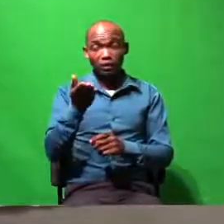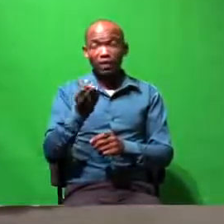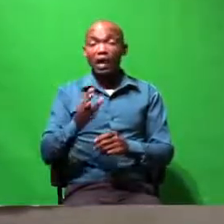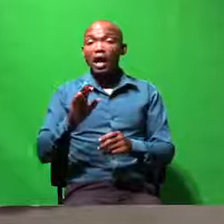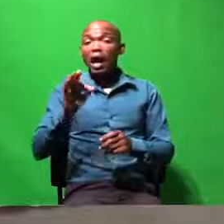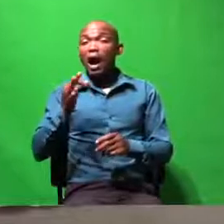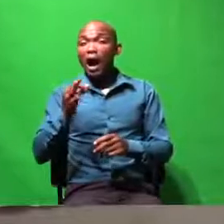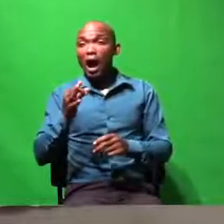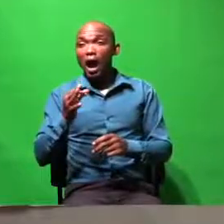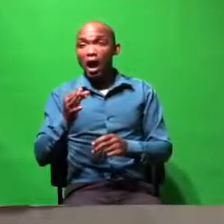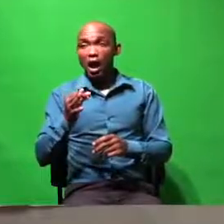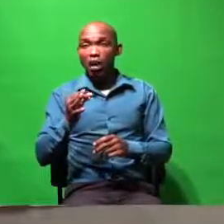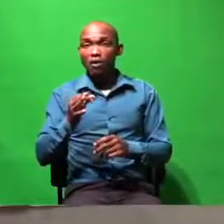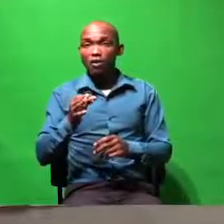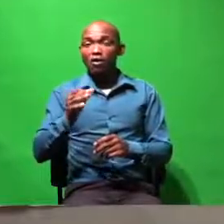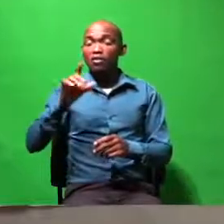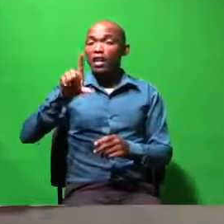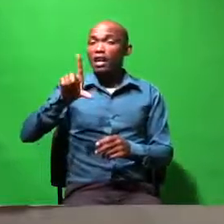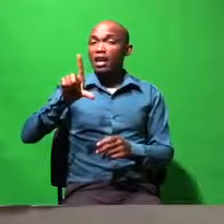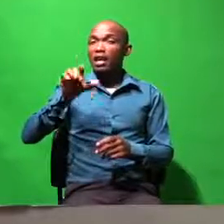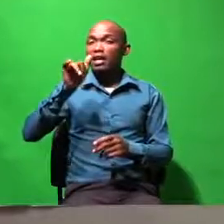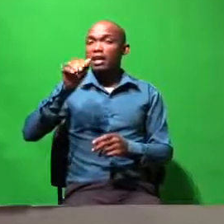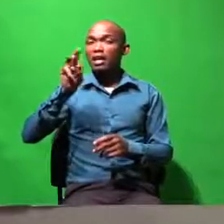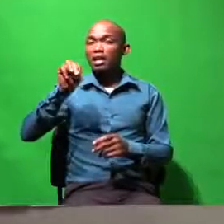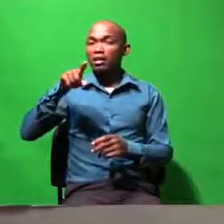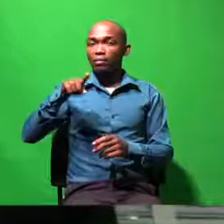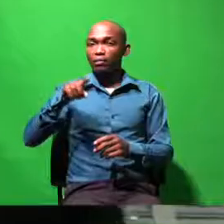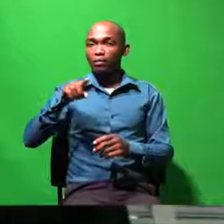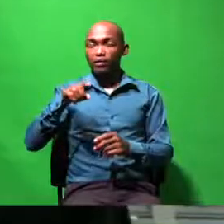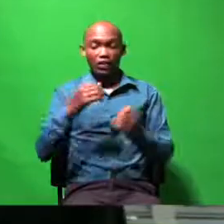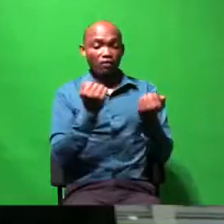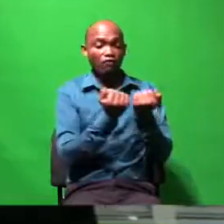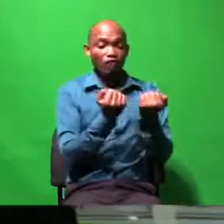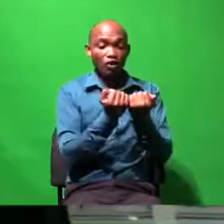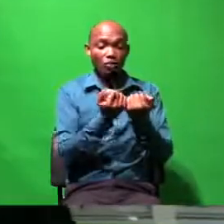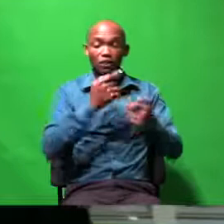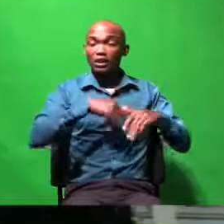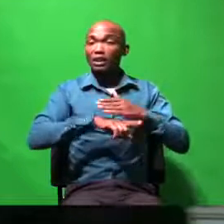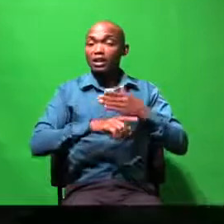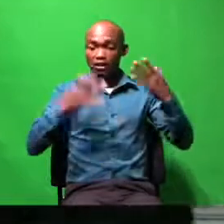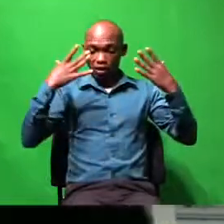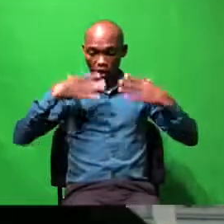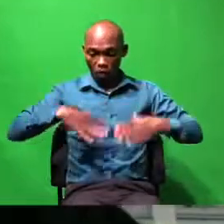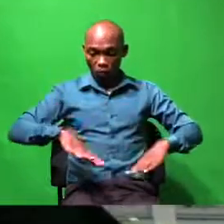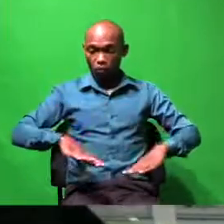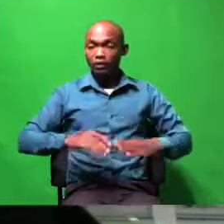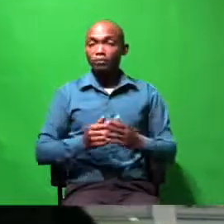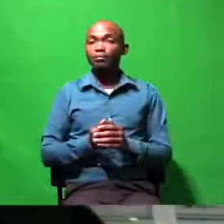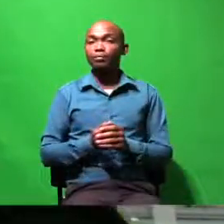lymph is formed in our body. How the lymph is